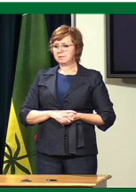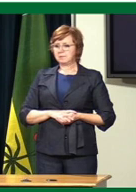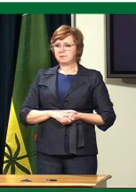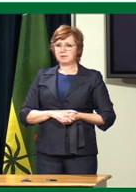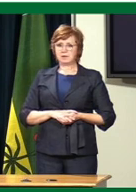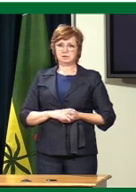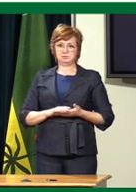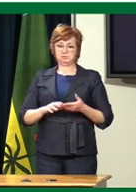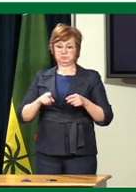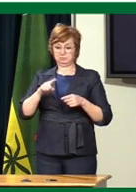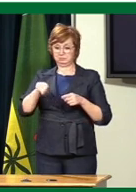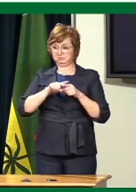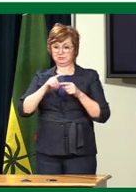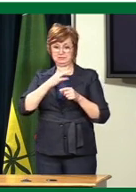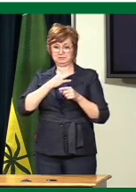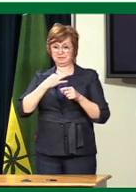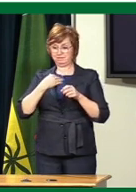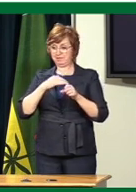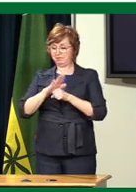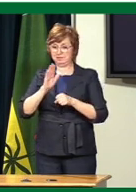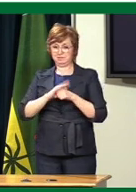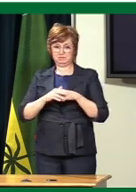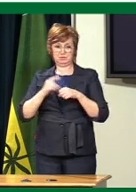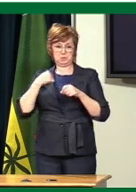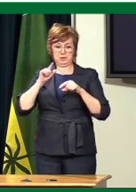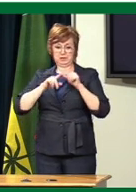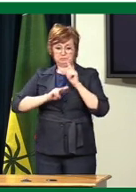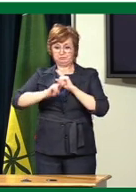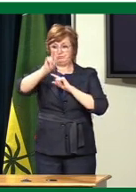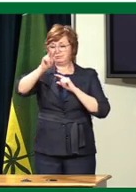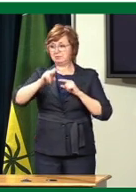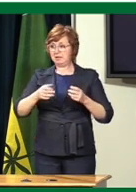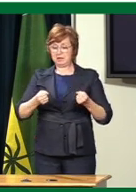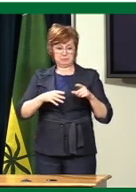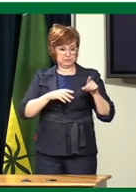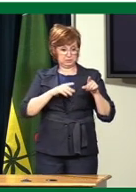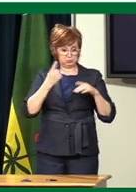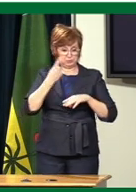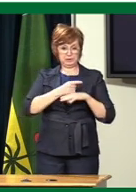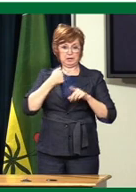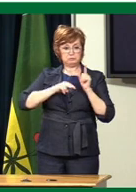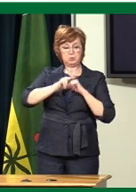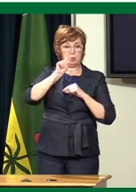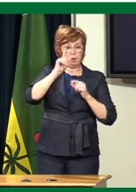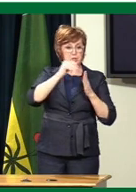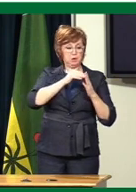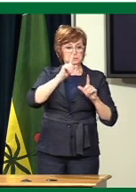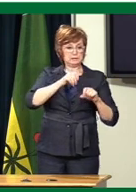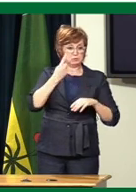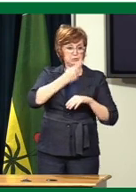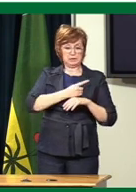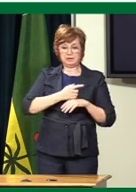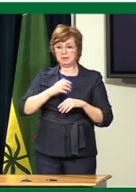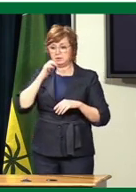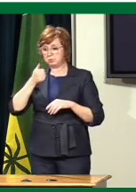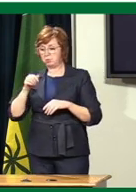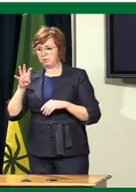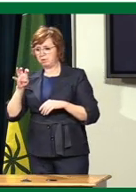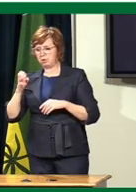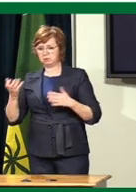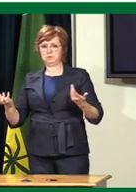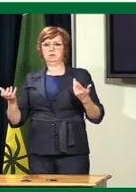so it's hard to say, we need to build out to have 1,000 test capacity a day in Saskatoon or Regina, and then the next day only